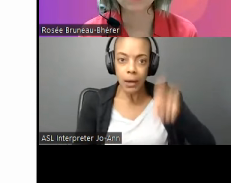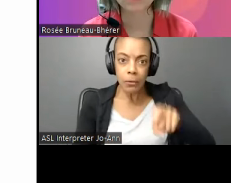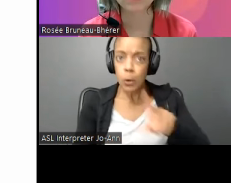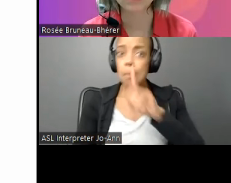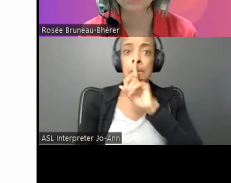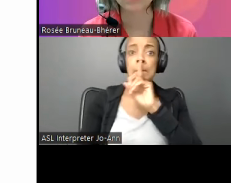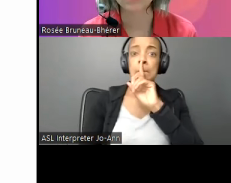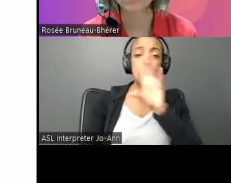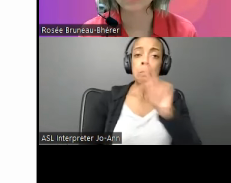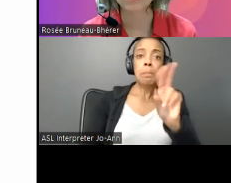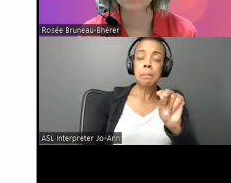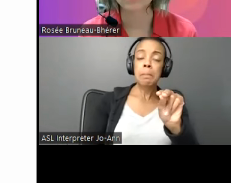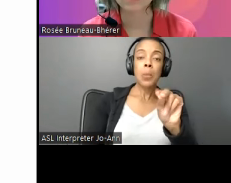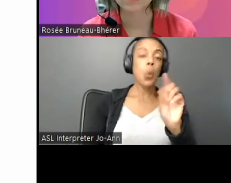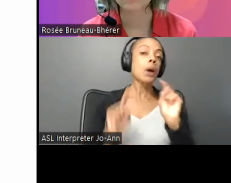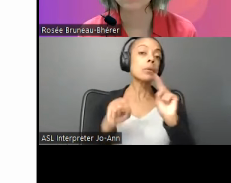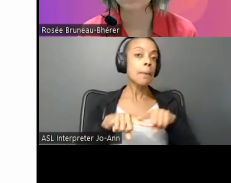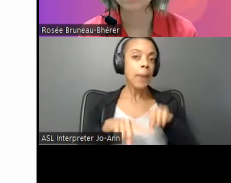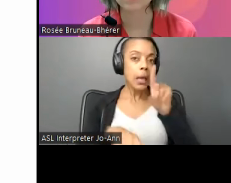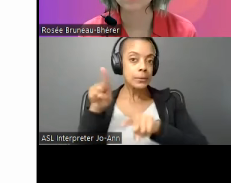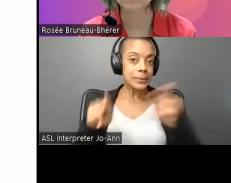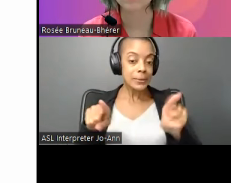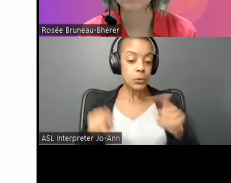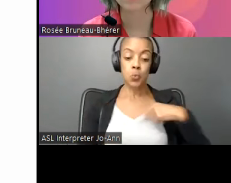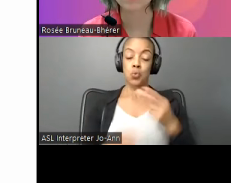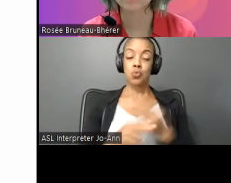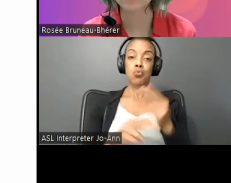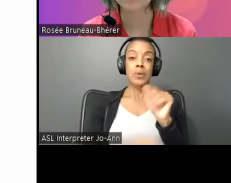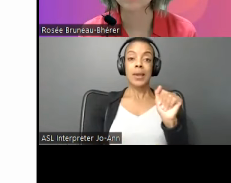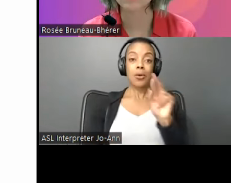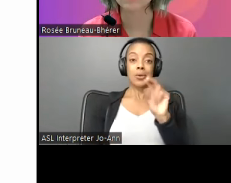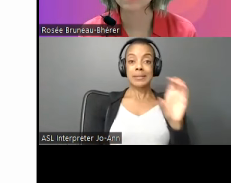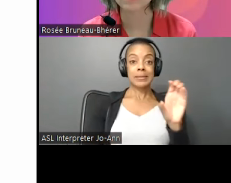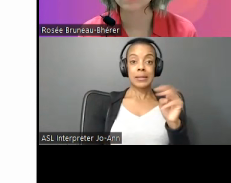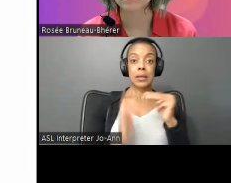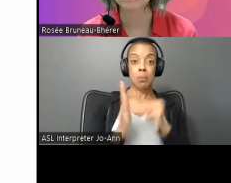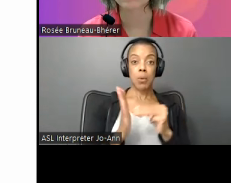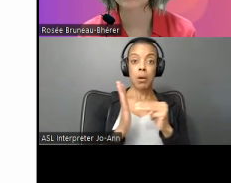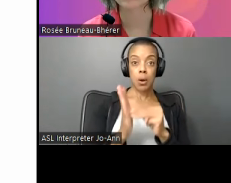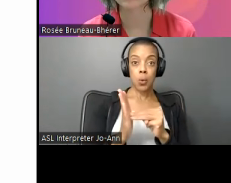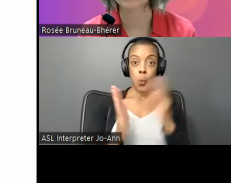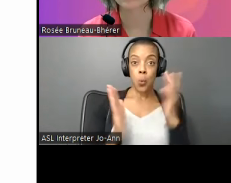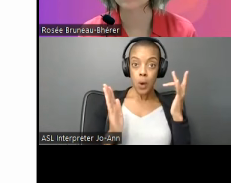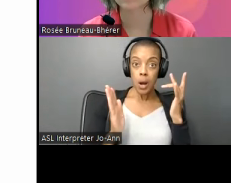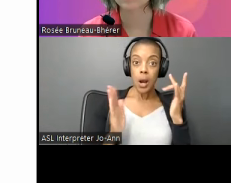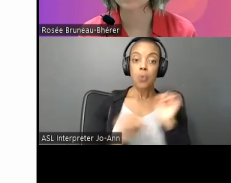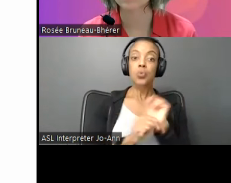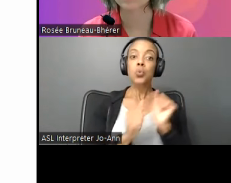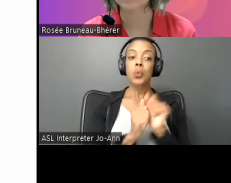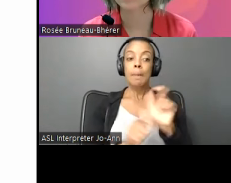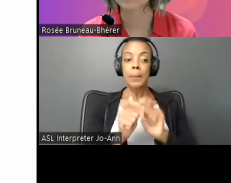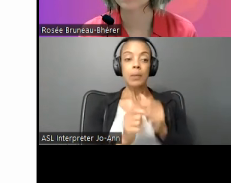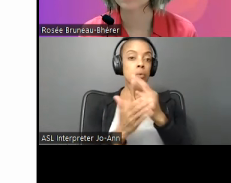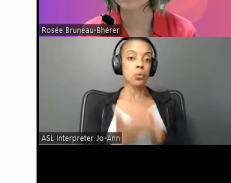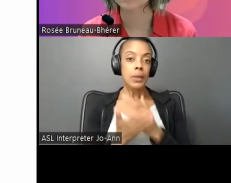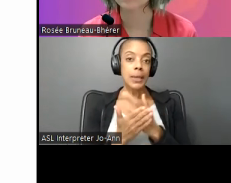as a service provider, but we use the ARC model to work with people in rehab